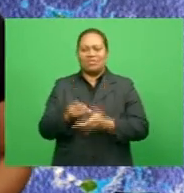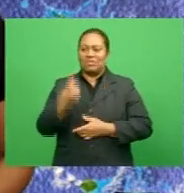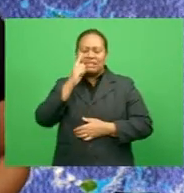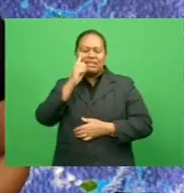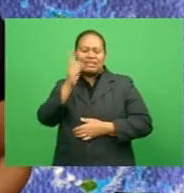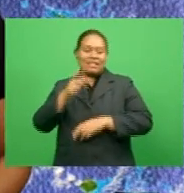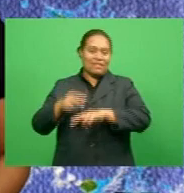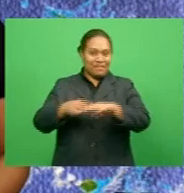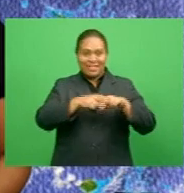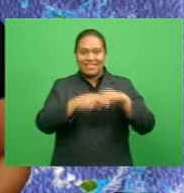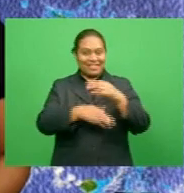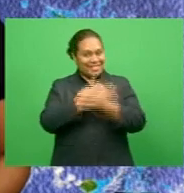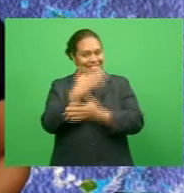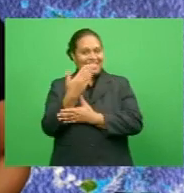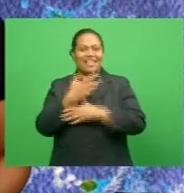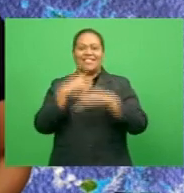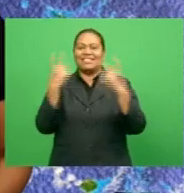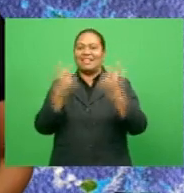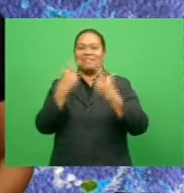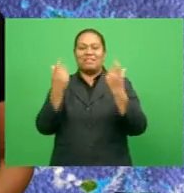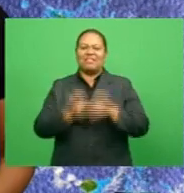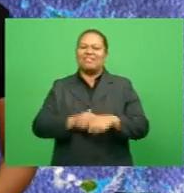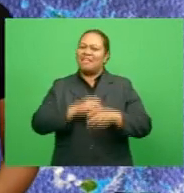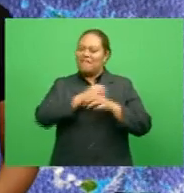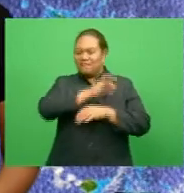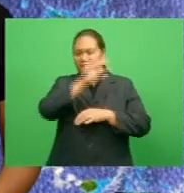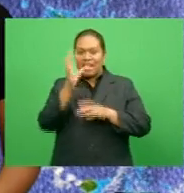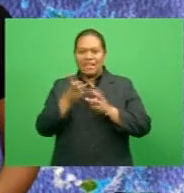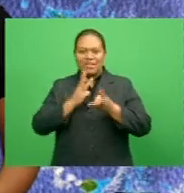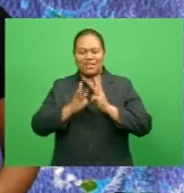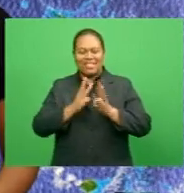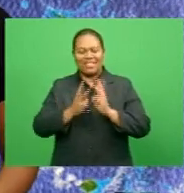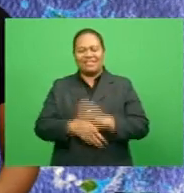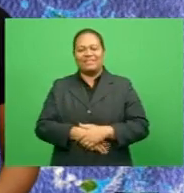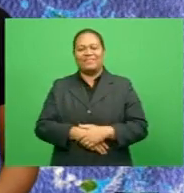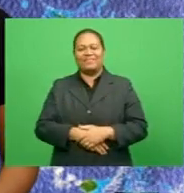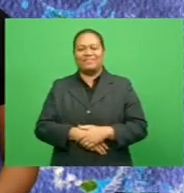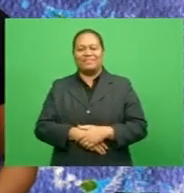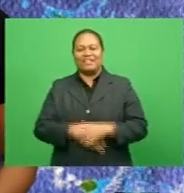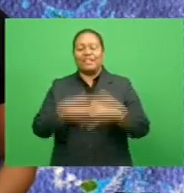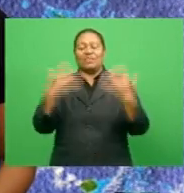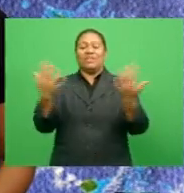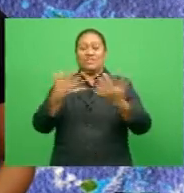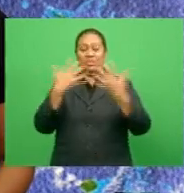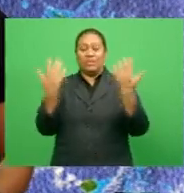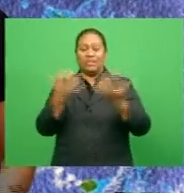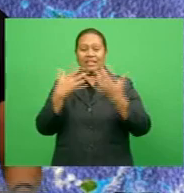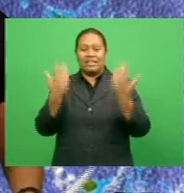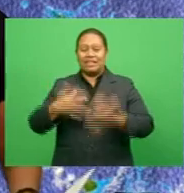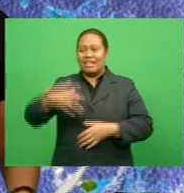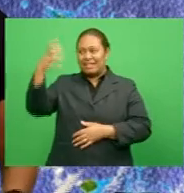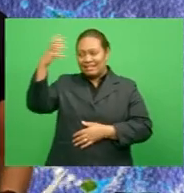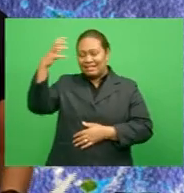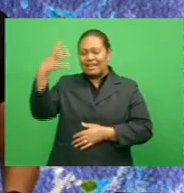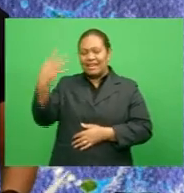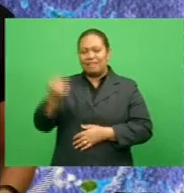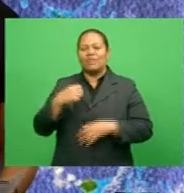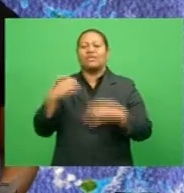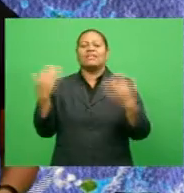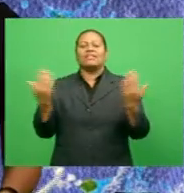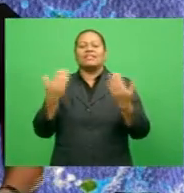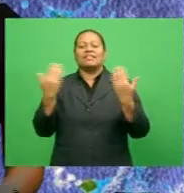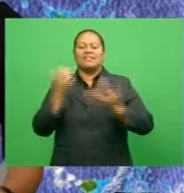Day celebrations happening under fine spells. It's been so windy with sunshine, so it's pretty cool,